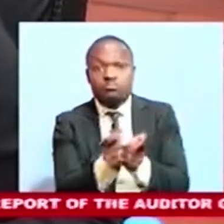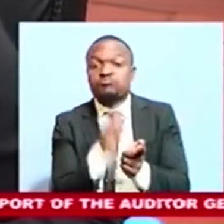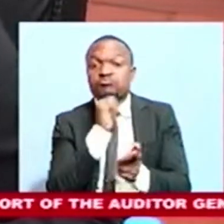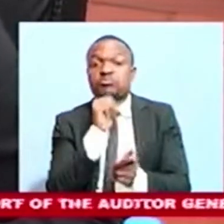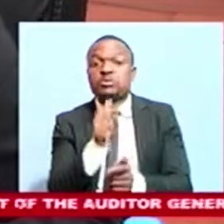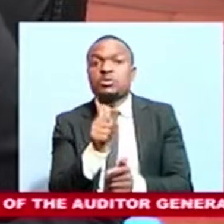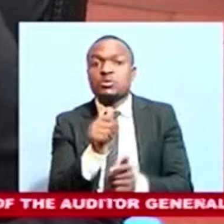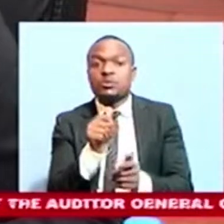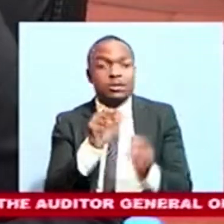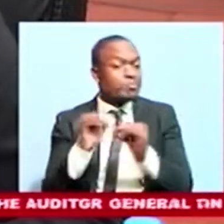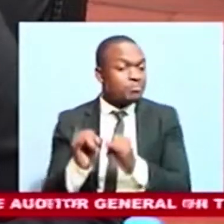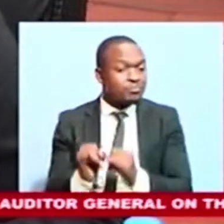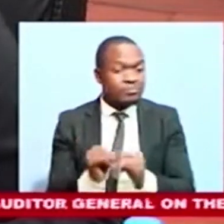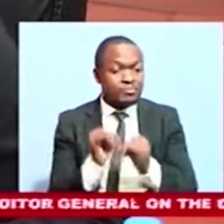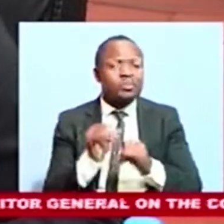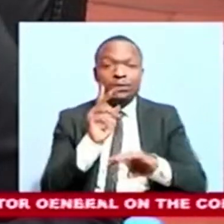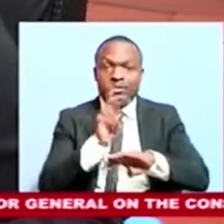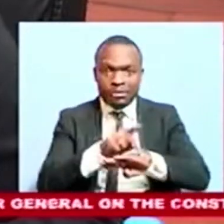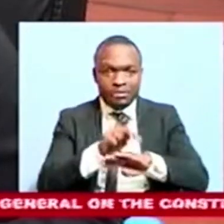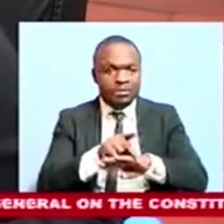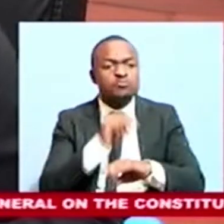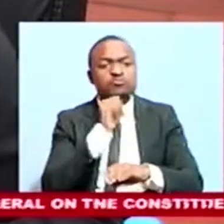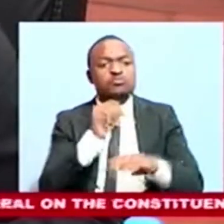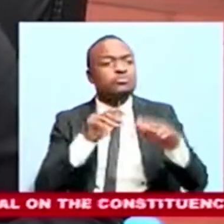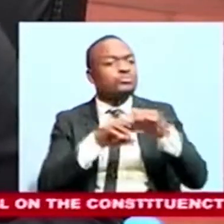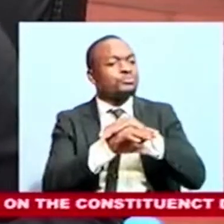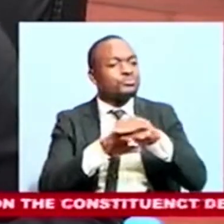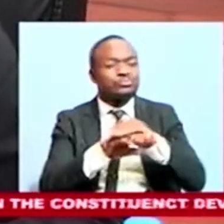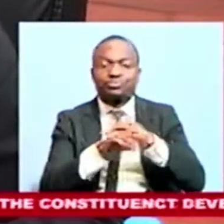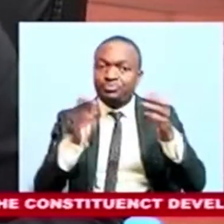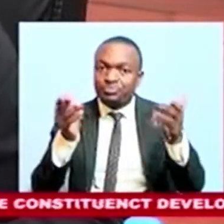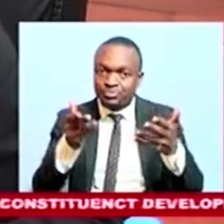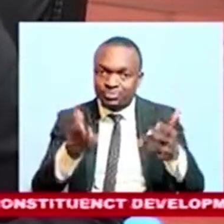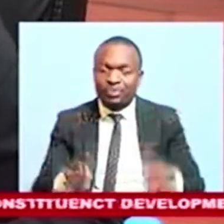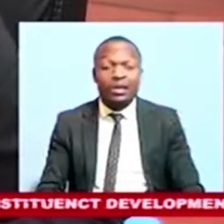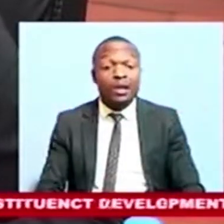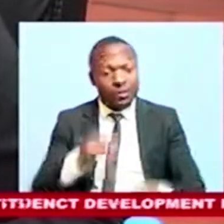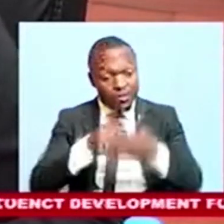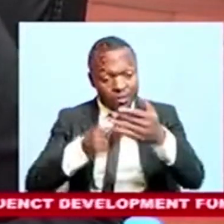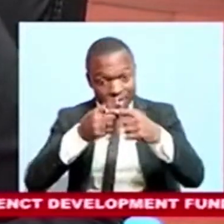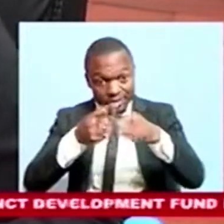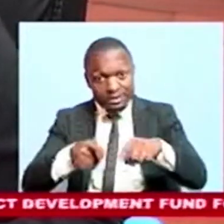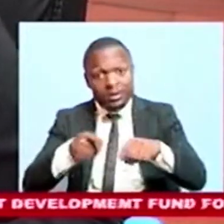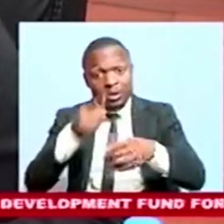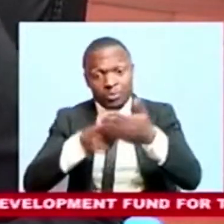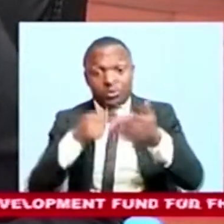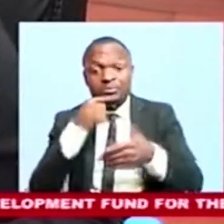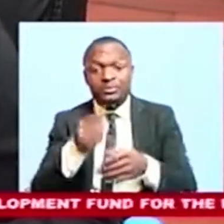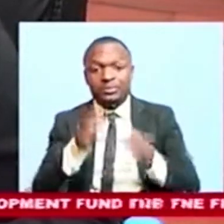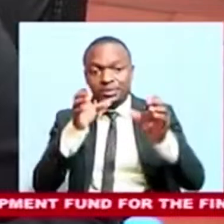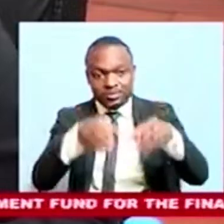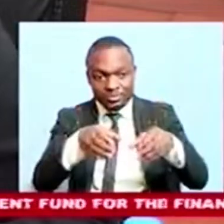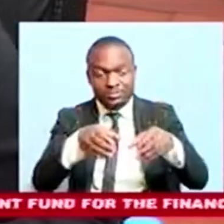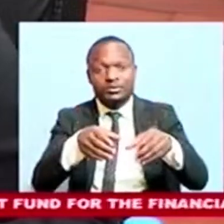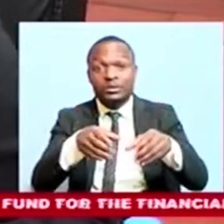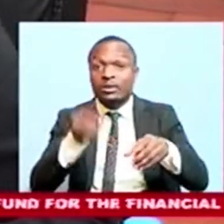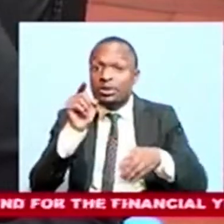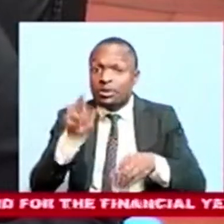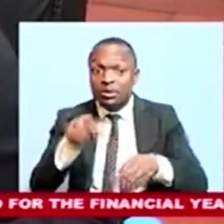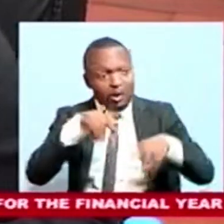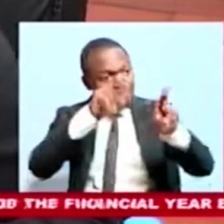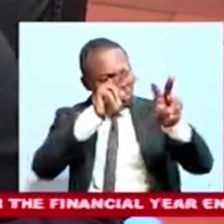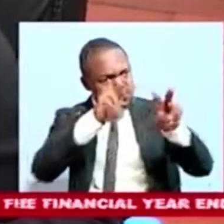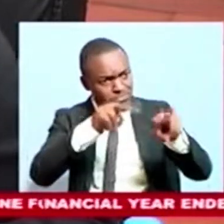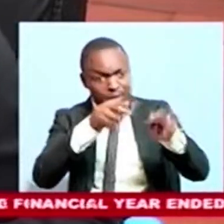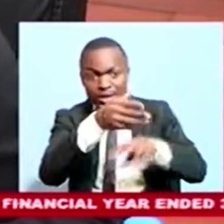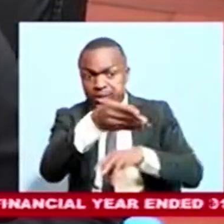undertaken projects and they were not accessible? What happened? And what are you telling this committee? Are you